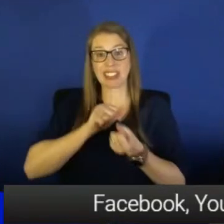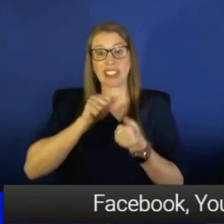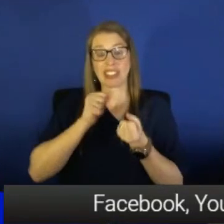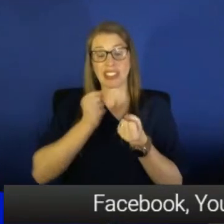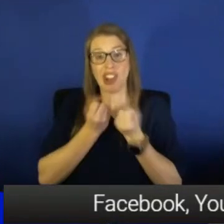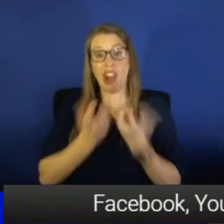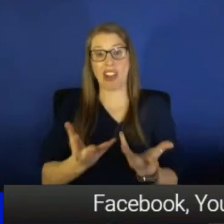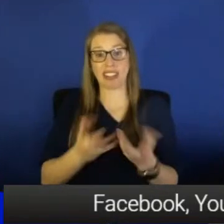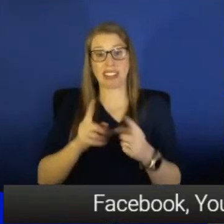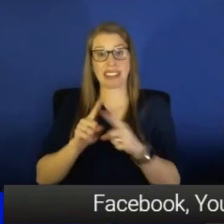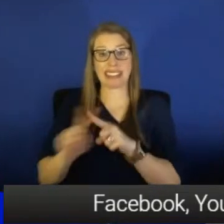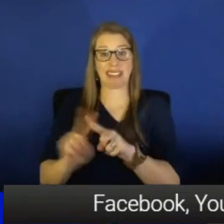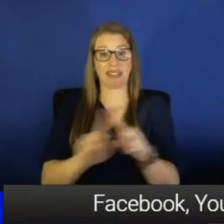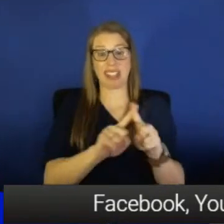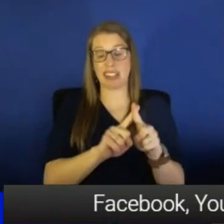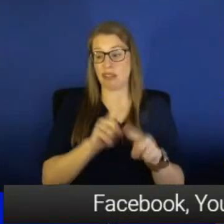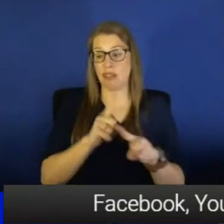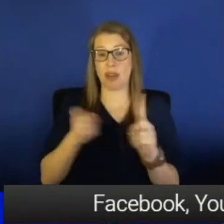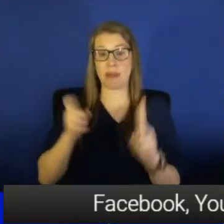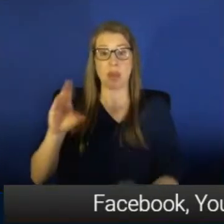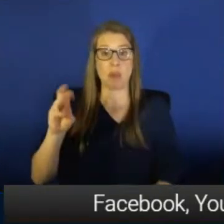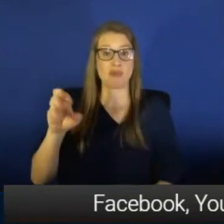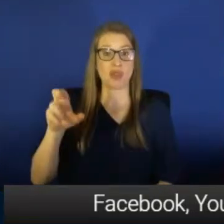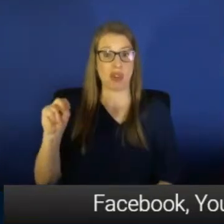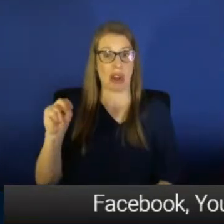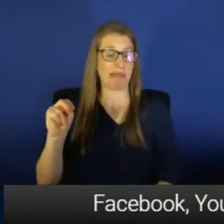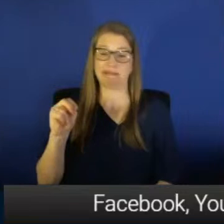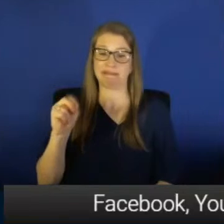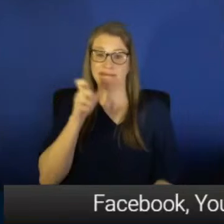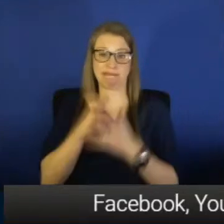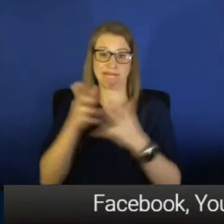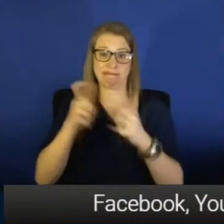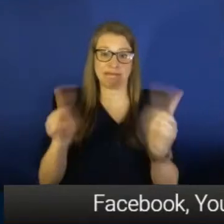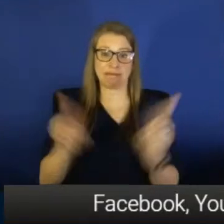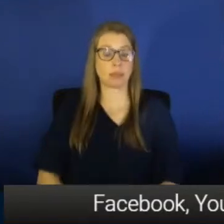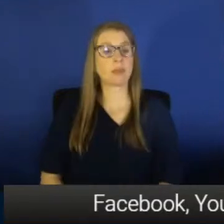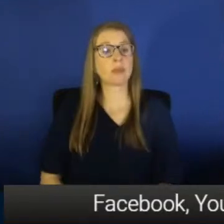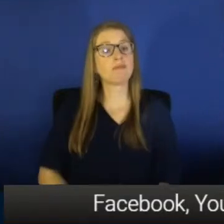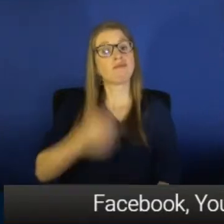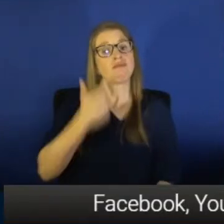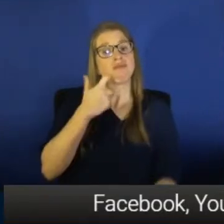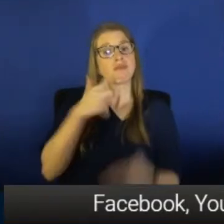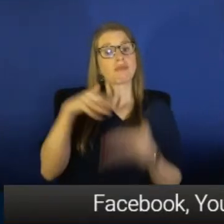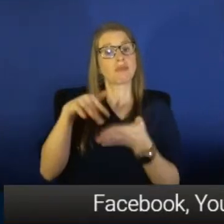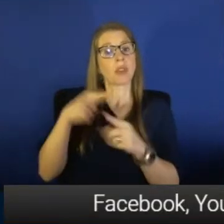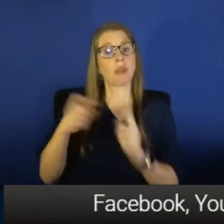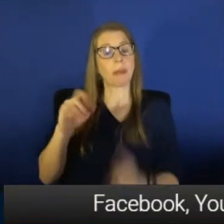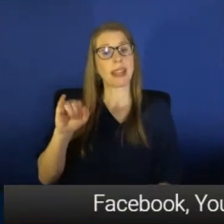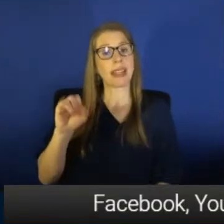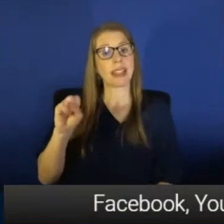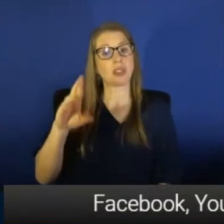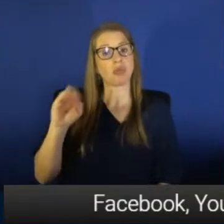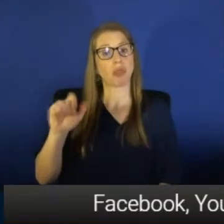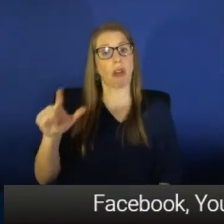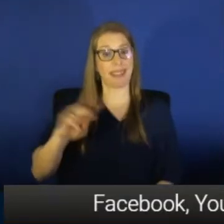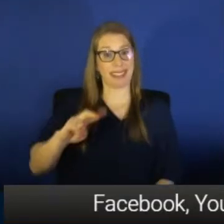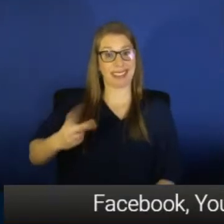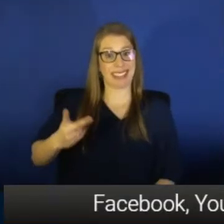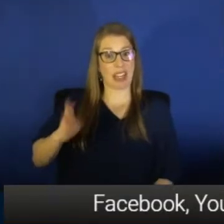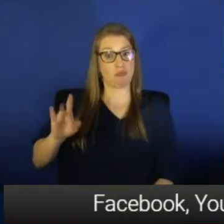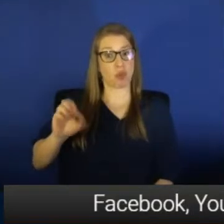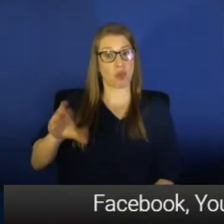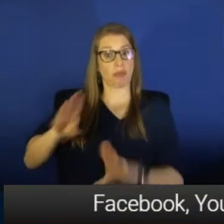Omicron from what I have seen in the literature. And what can you tell us? There was a recent study out of Israel finding that the second booster provides